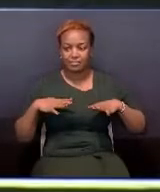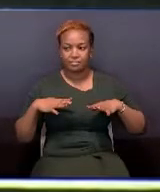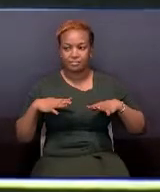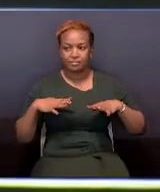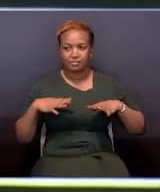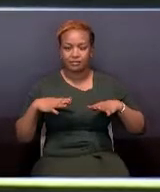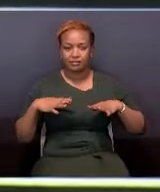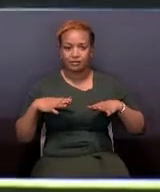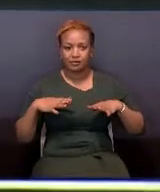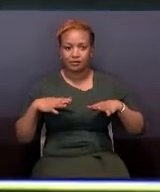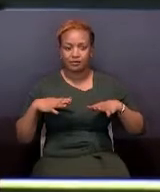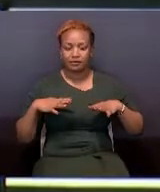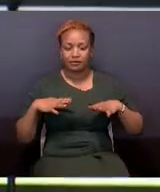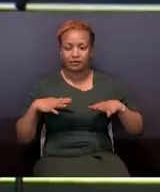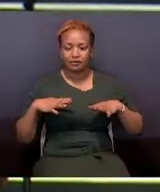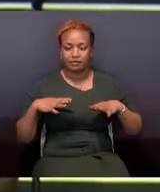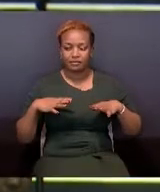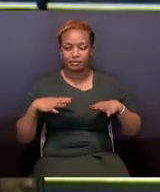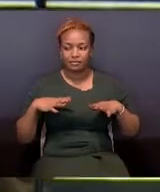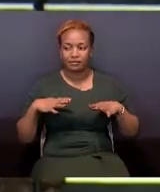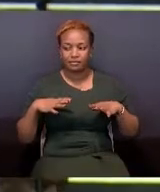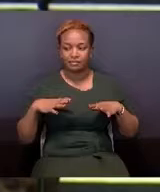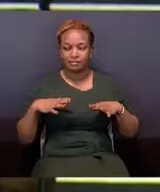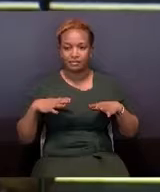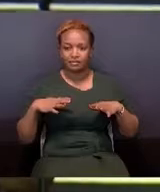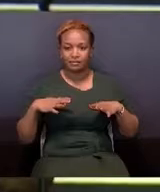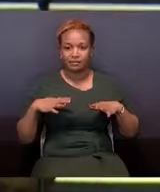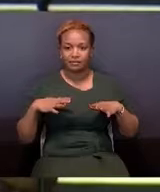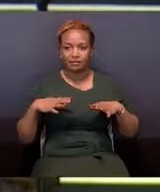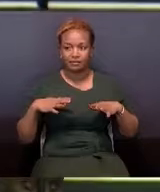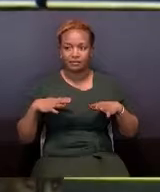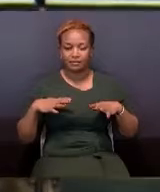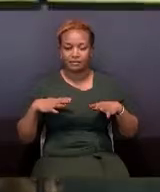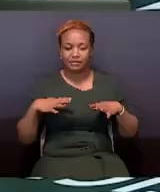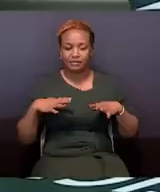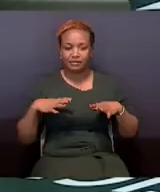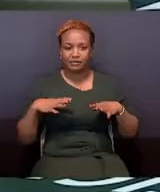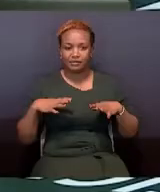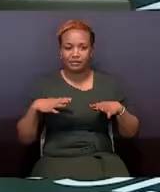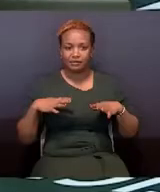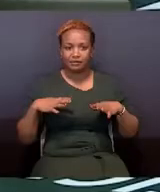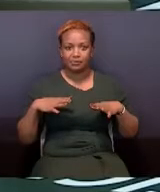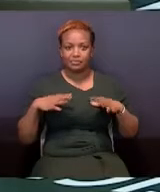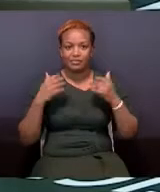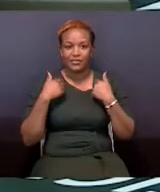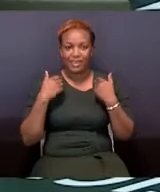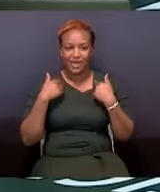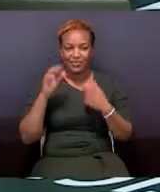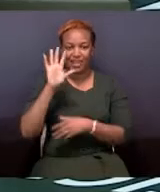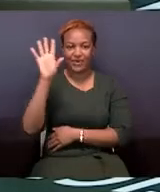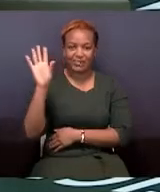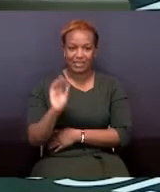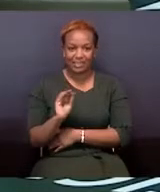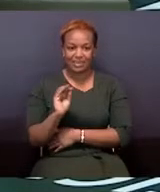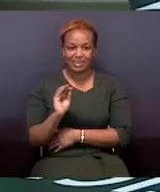engage. I love arriving in Kigali because I'll tell you something. There's Africa, then